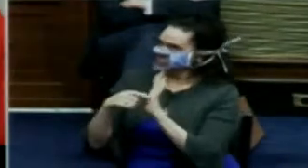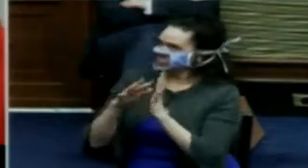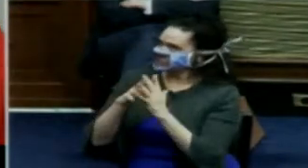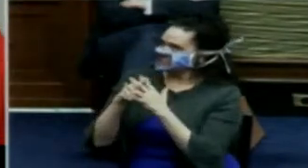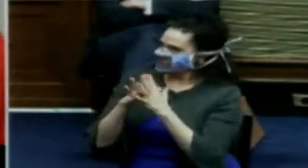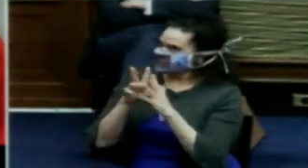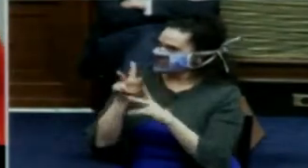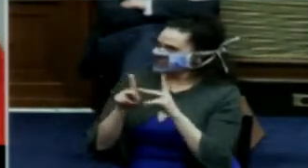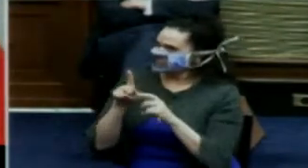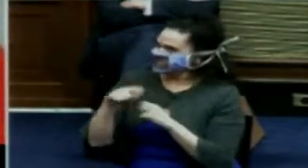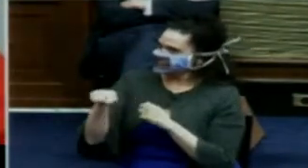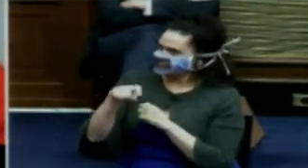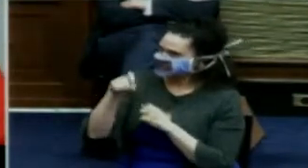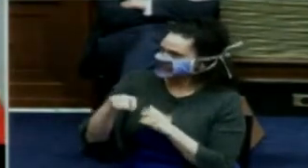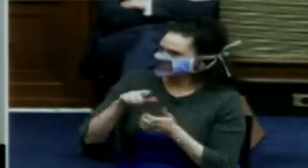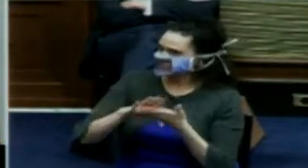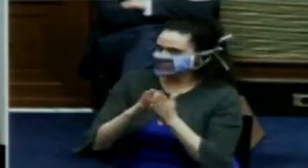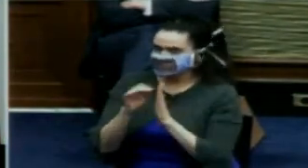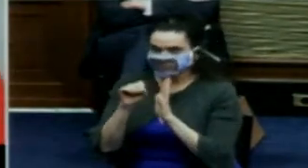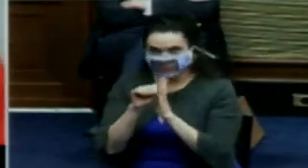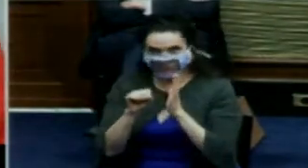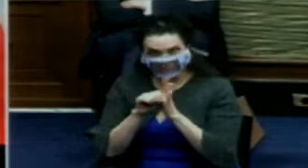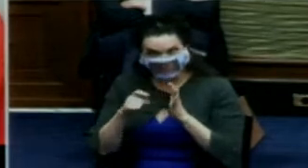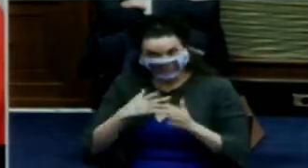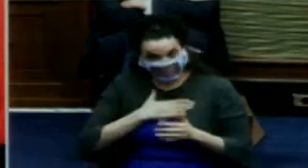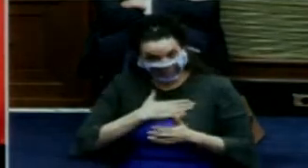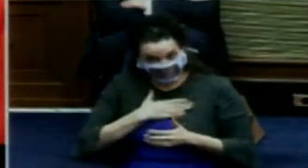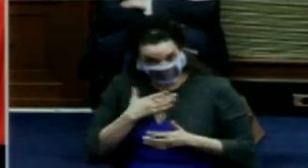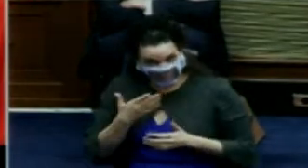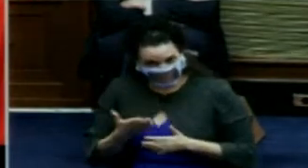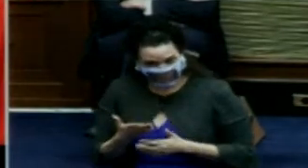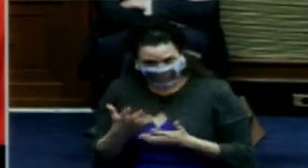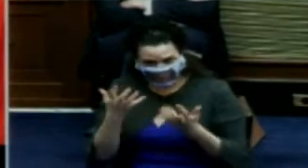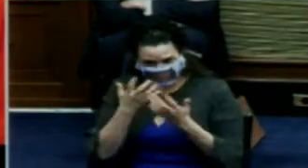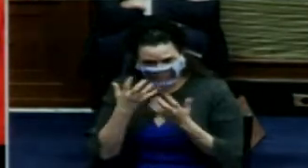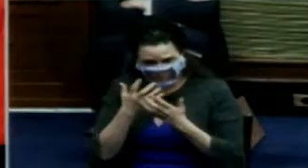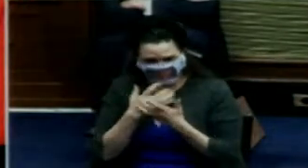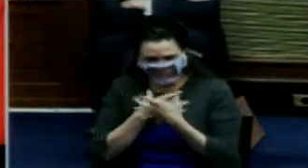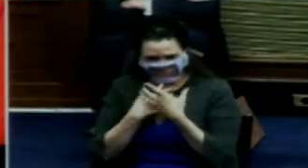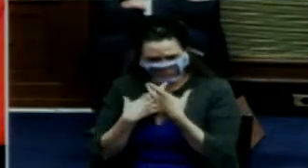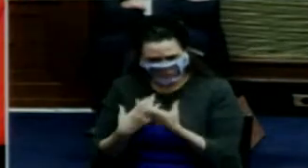admit that I've heard some of the most intellectually